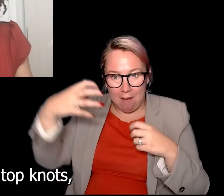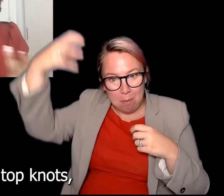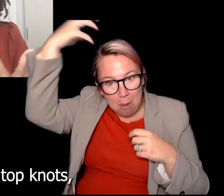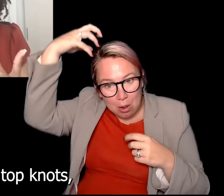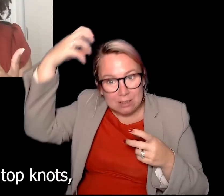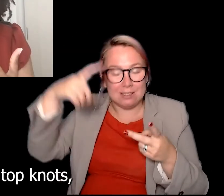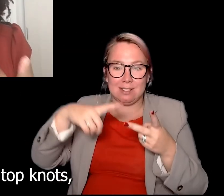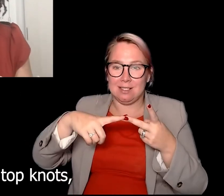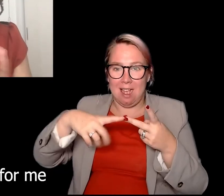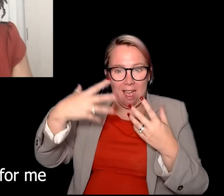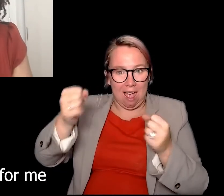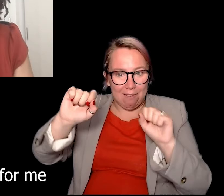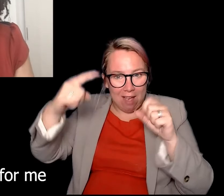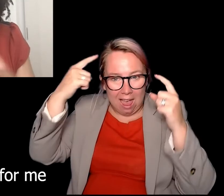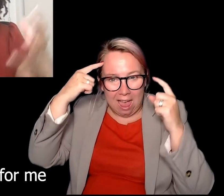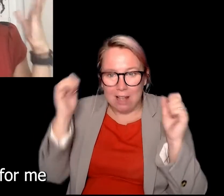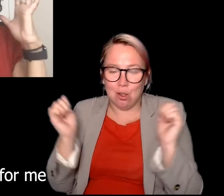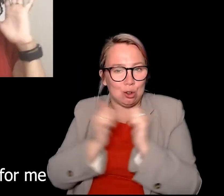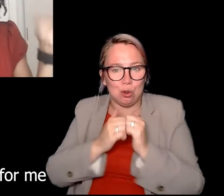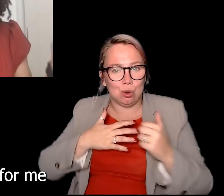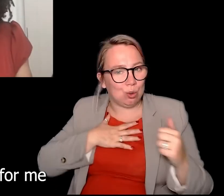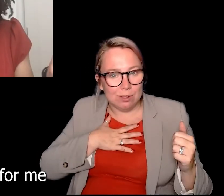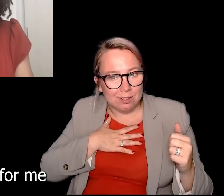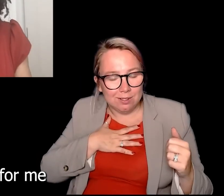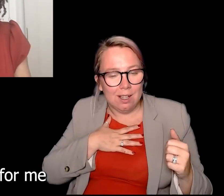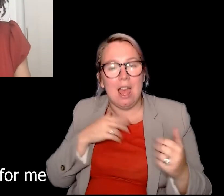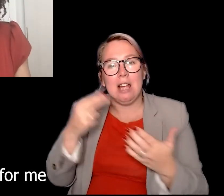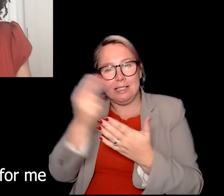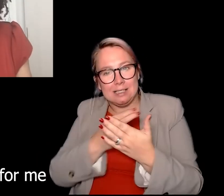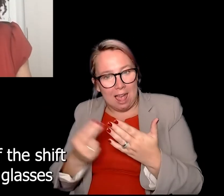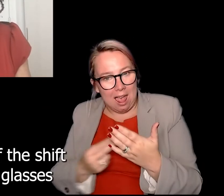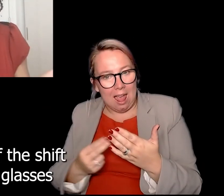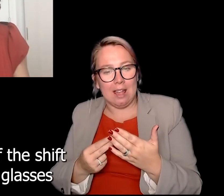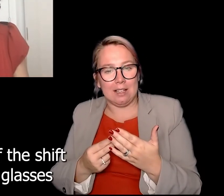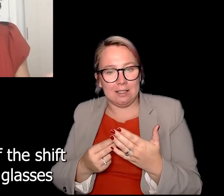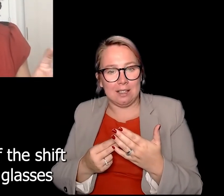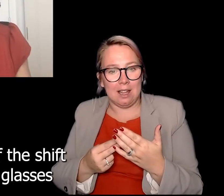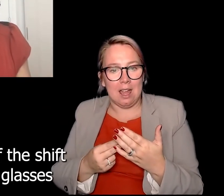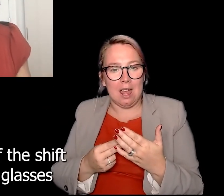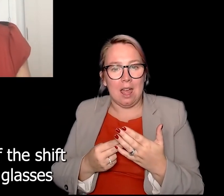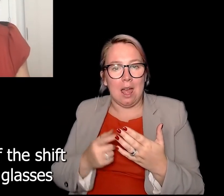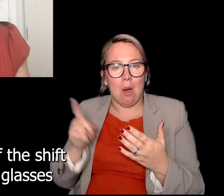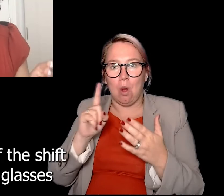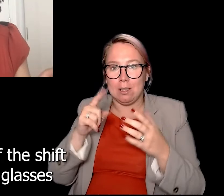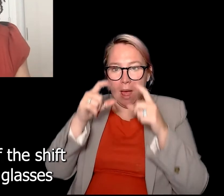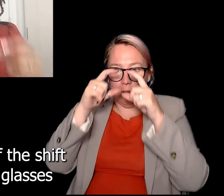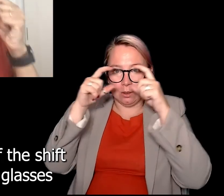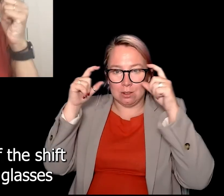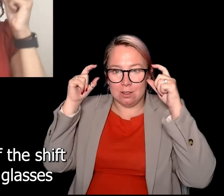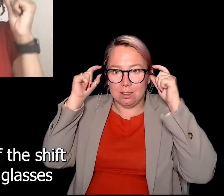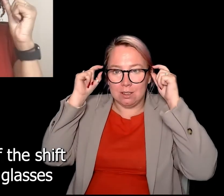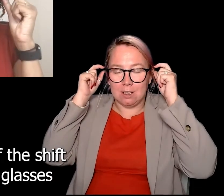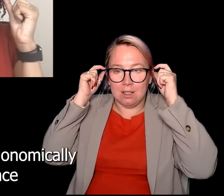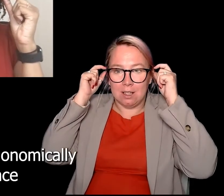don't know. People have top knots. People have buns. Like, I guess this headset is not for me. And you can see the design or the shift towards, hey,